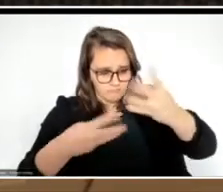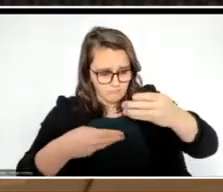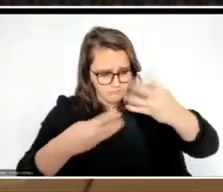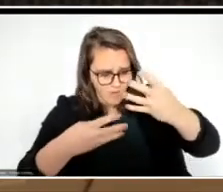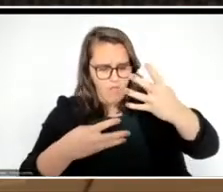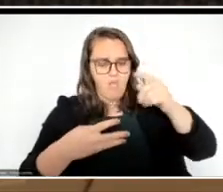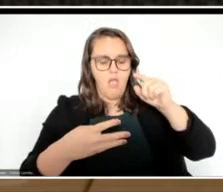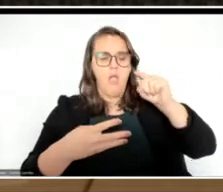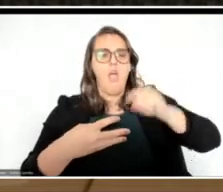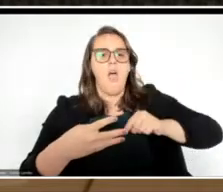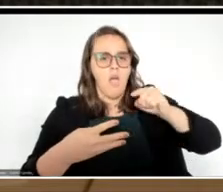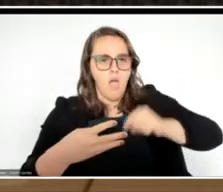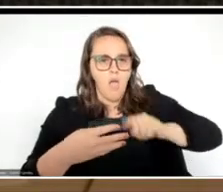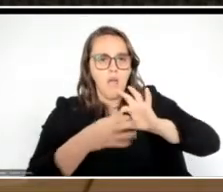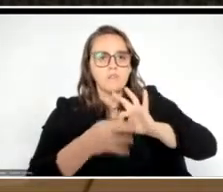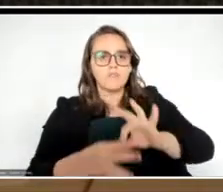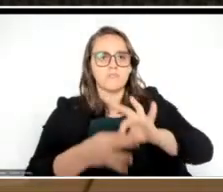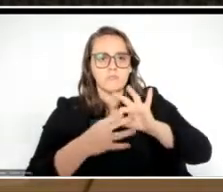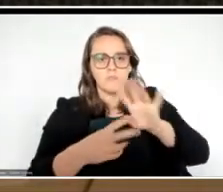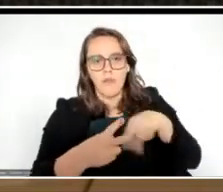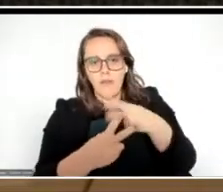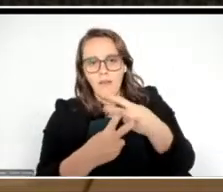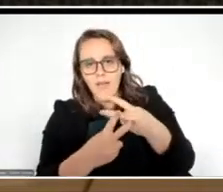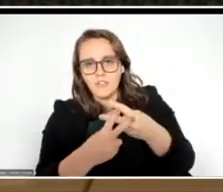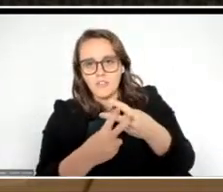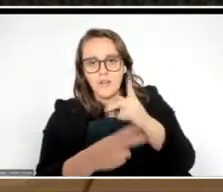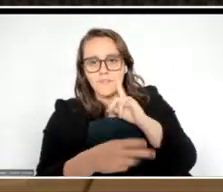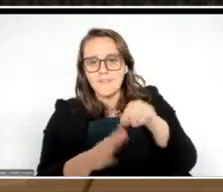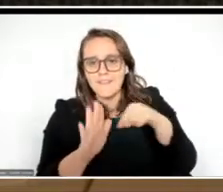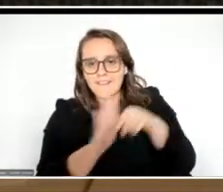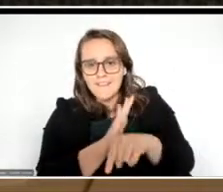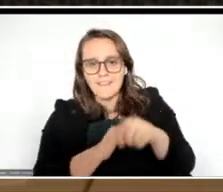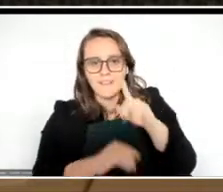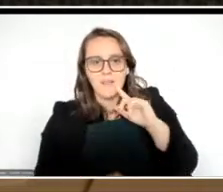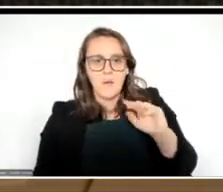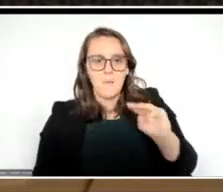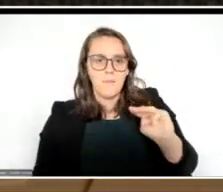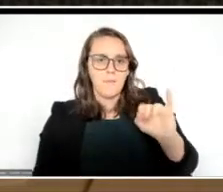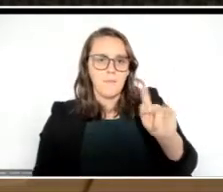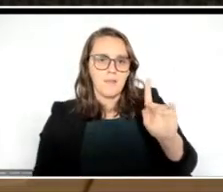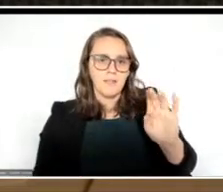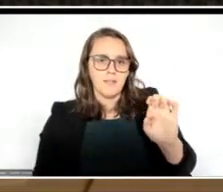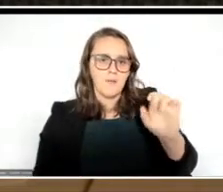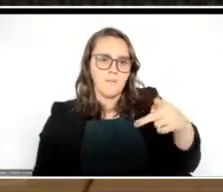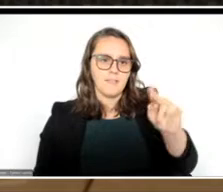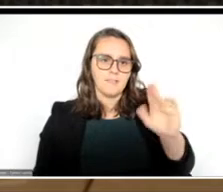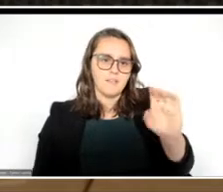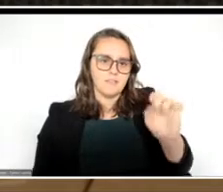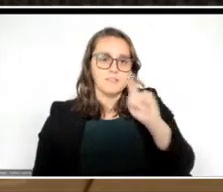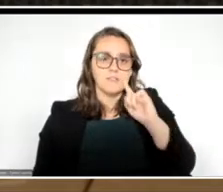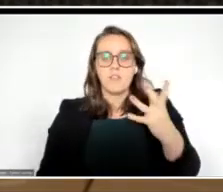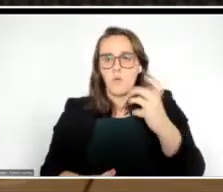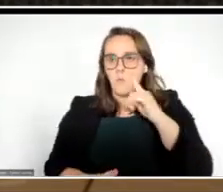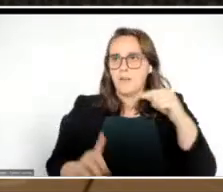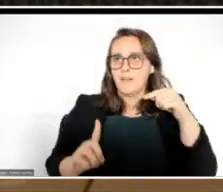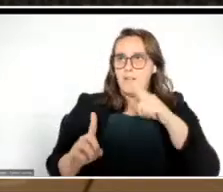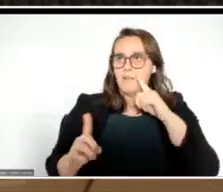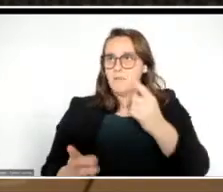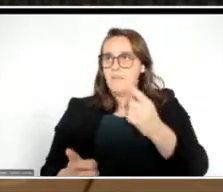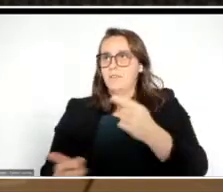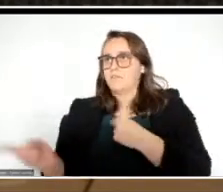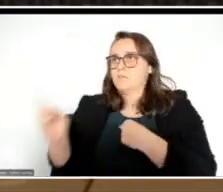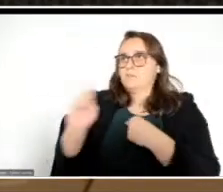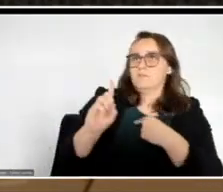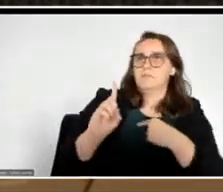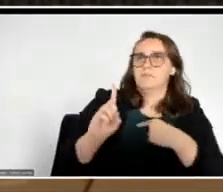president. Hashtag, yes. Keep my pants. They were literally calling for his execution. As this tweet was going out. Yes. And after,